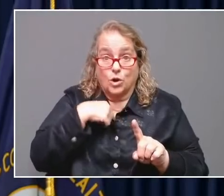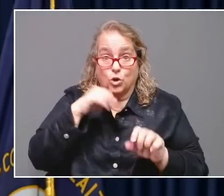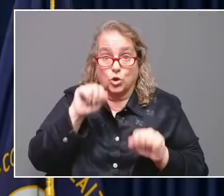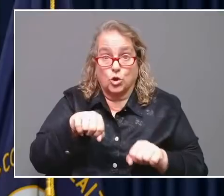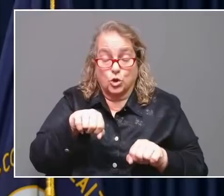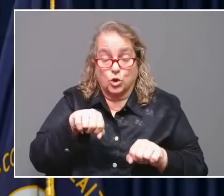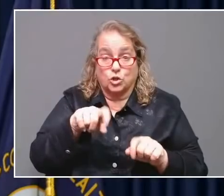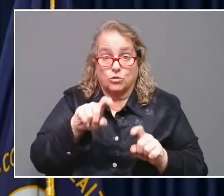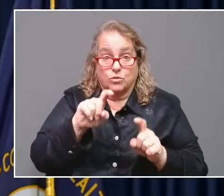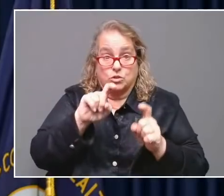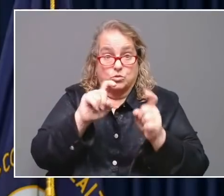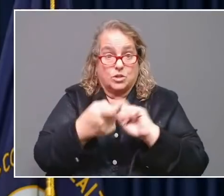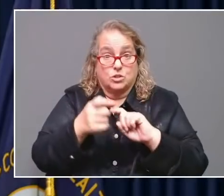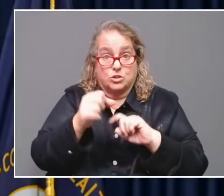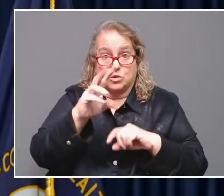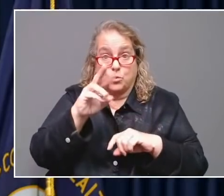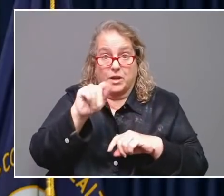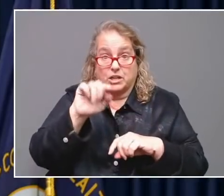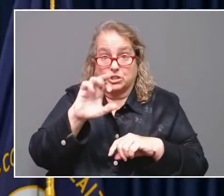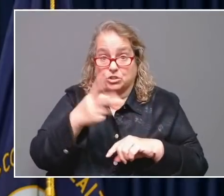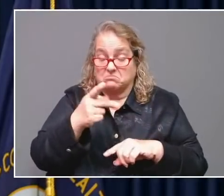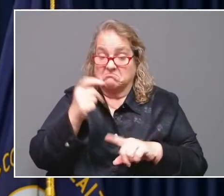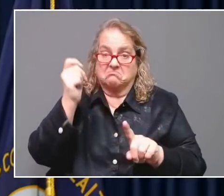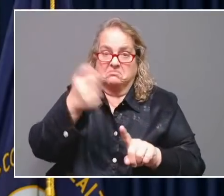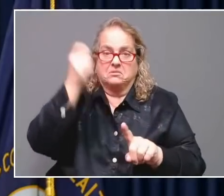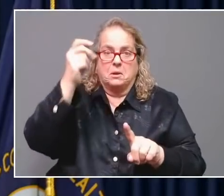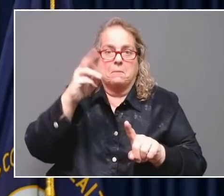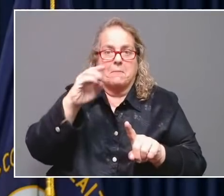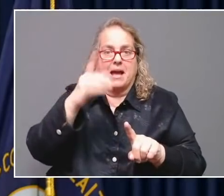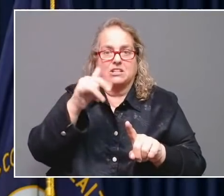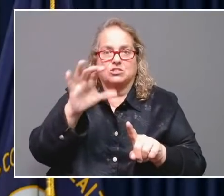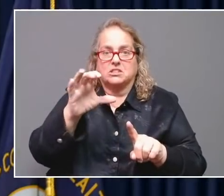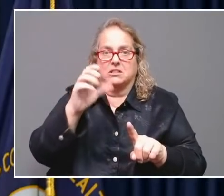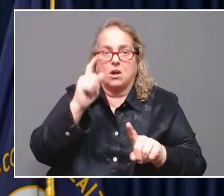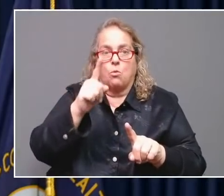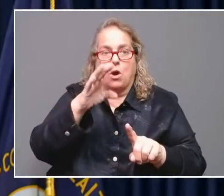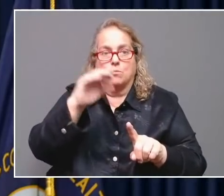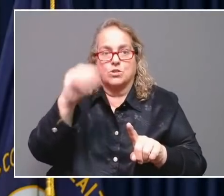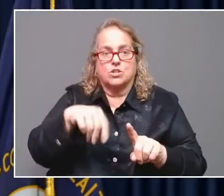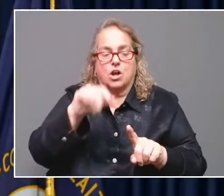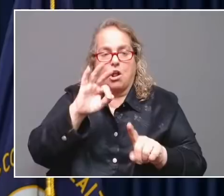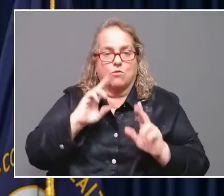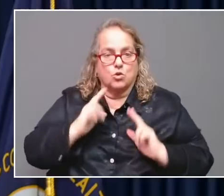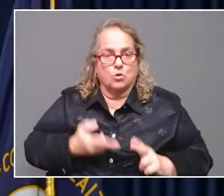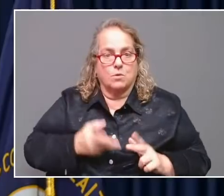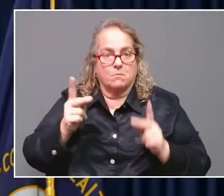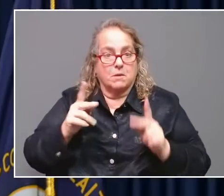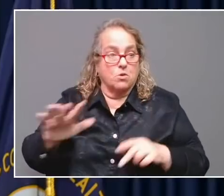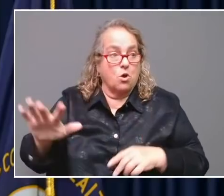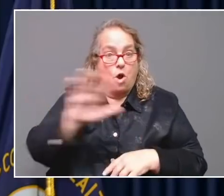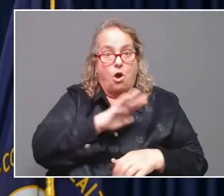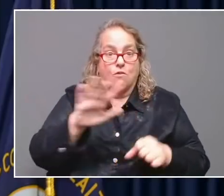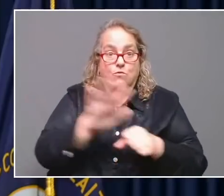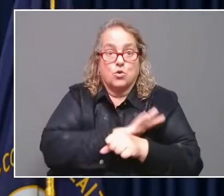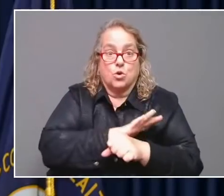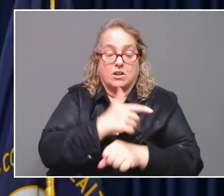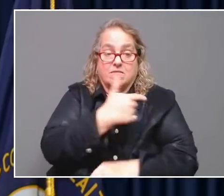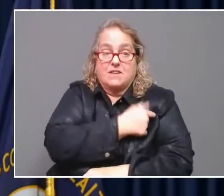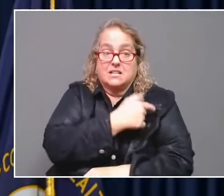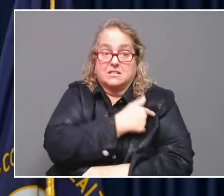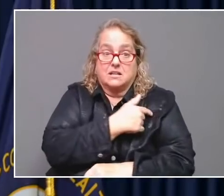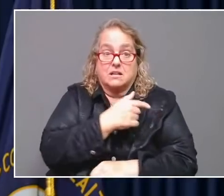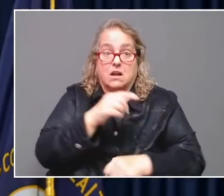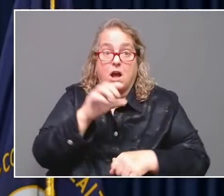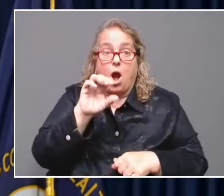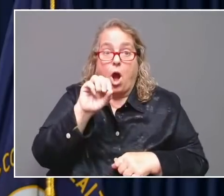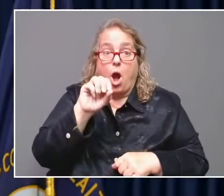we could have just waved a magic wand and 100% of the human population was all fully vaccinated in March of this past year, Omicron probably would have